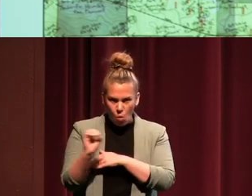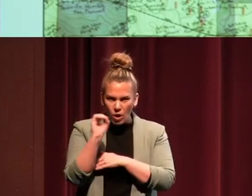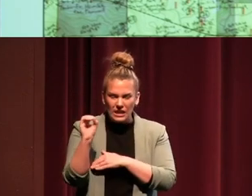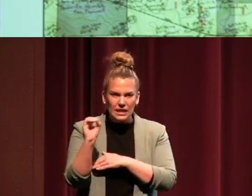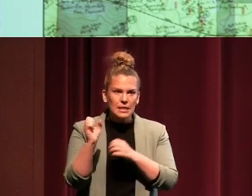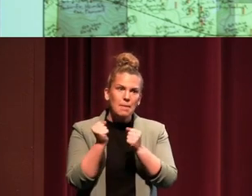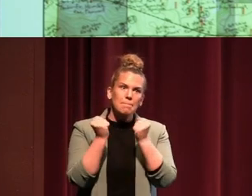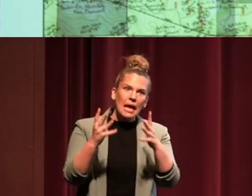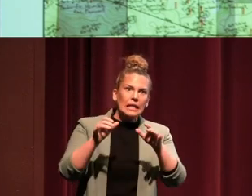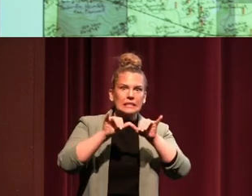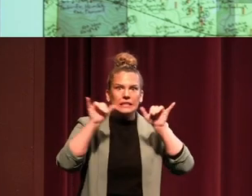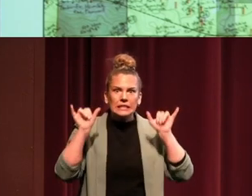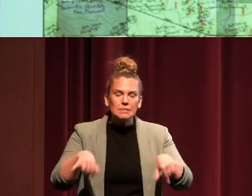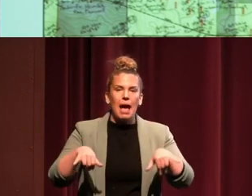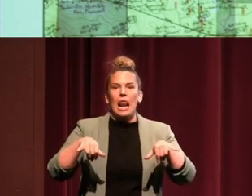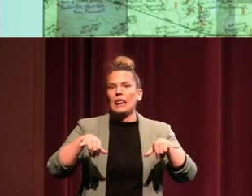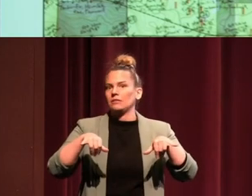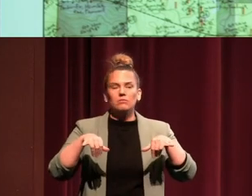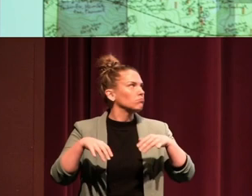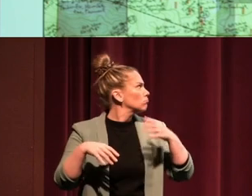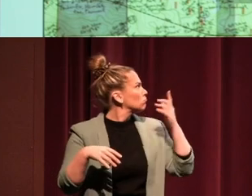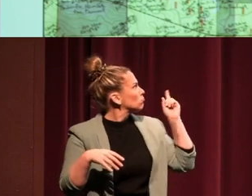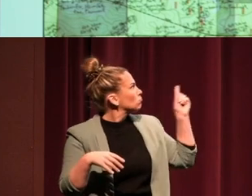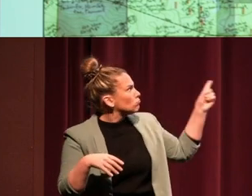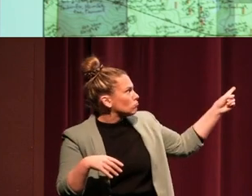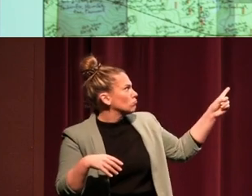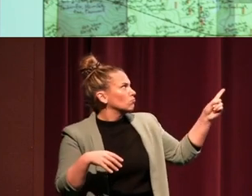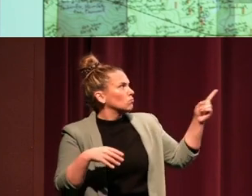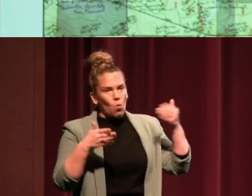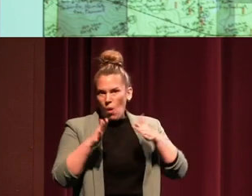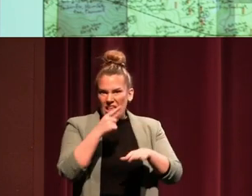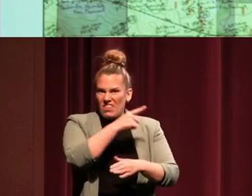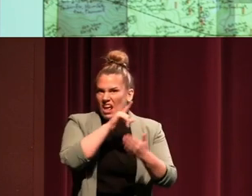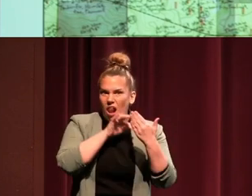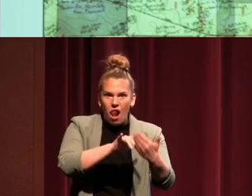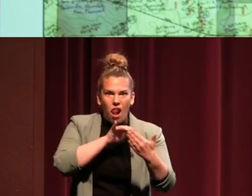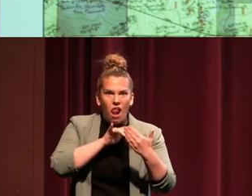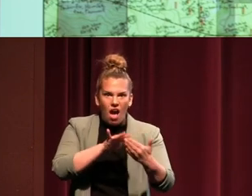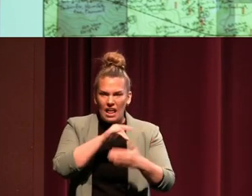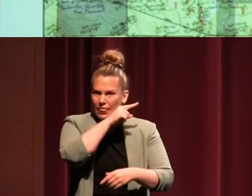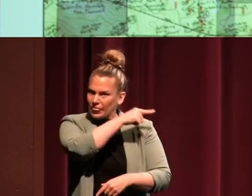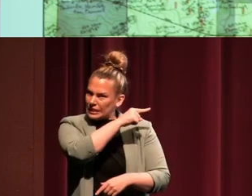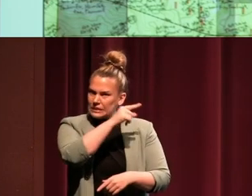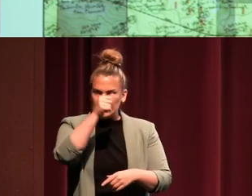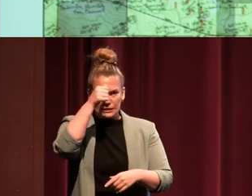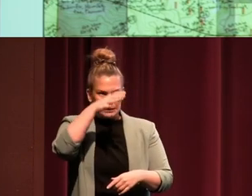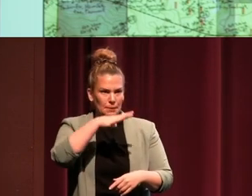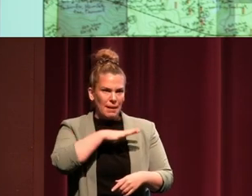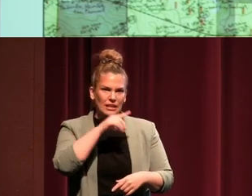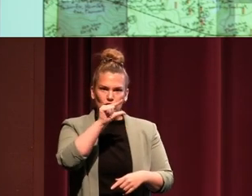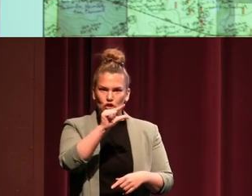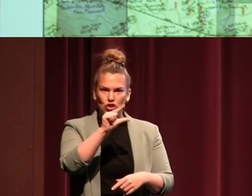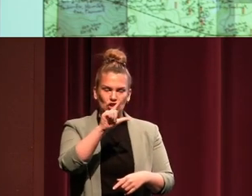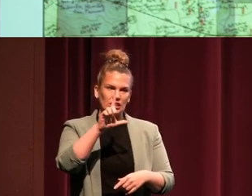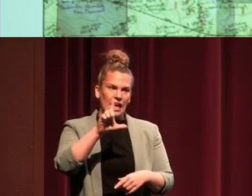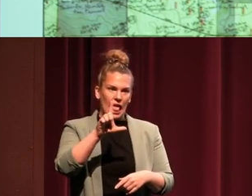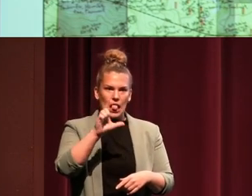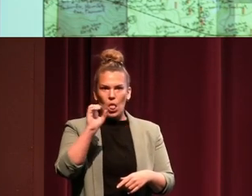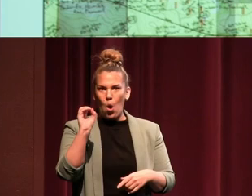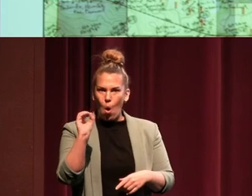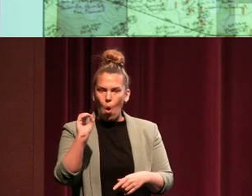rigorous work of these folks. These are General Land Office surveyors, GLO